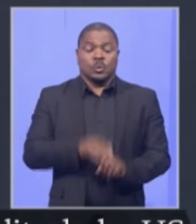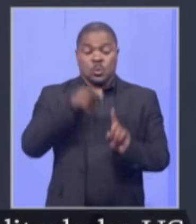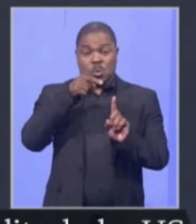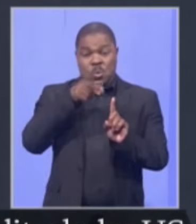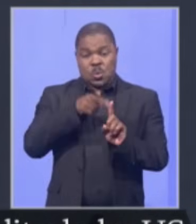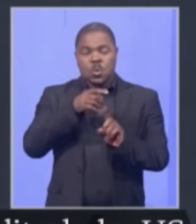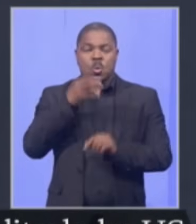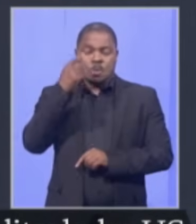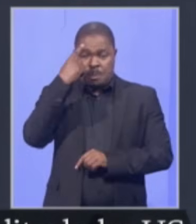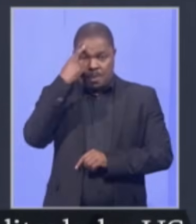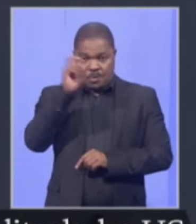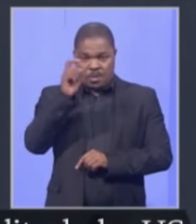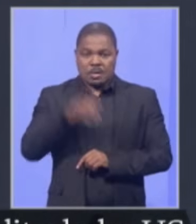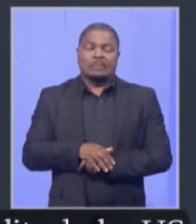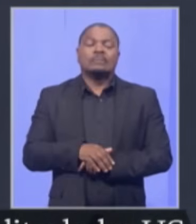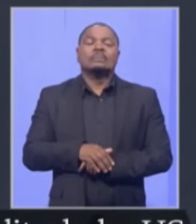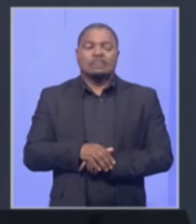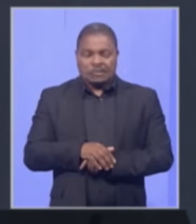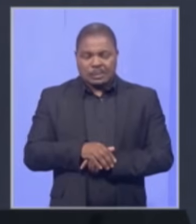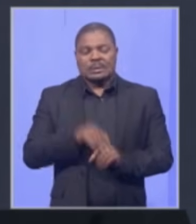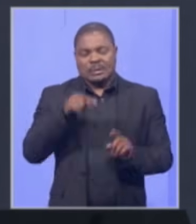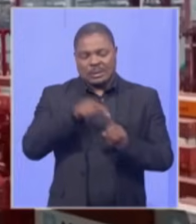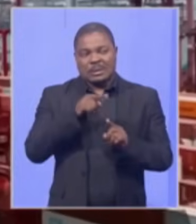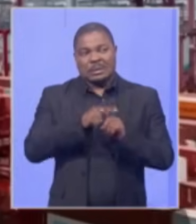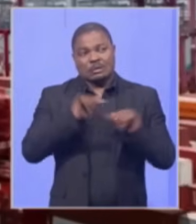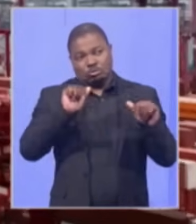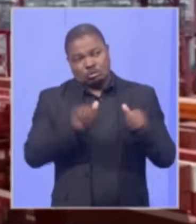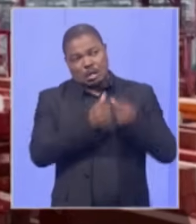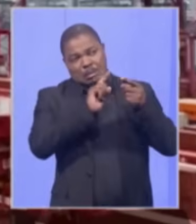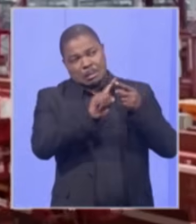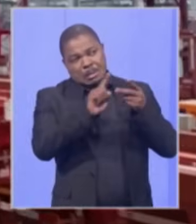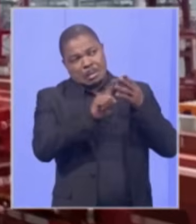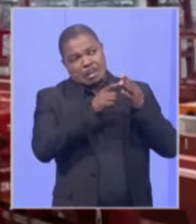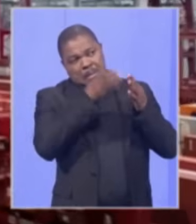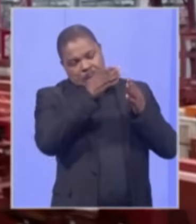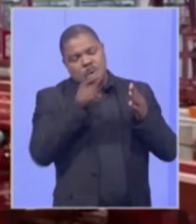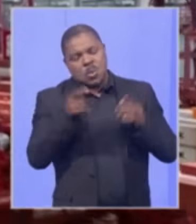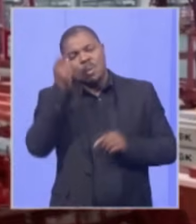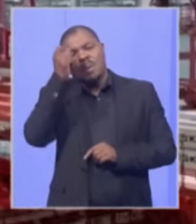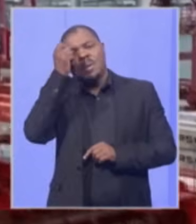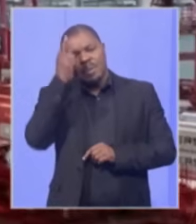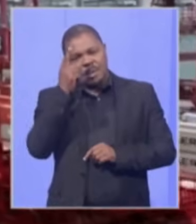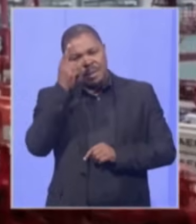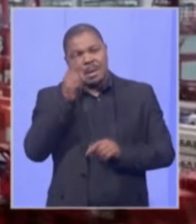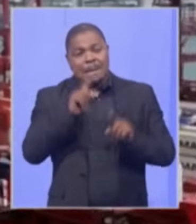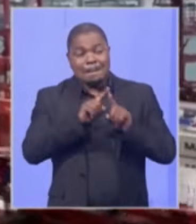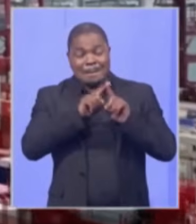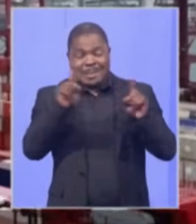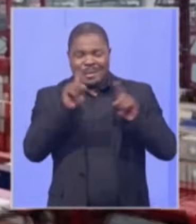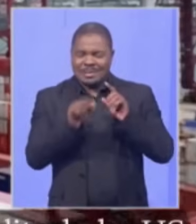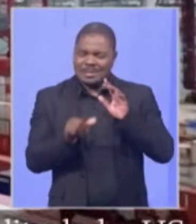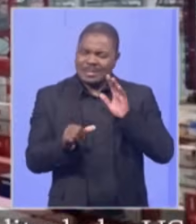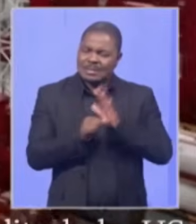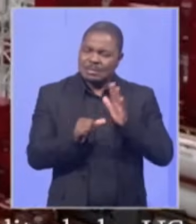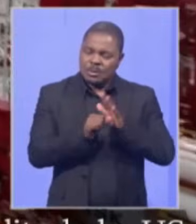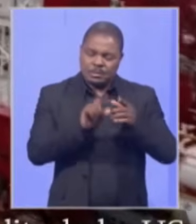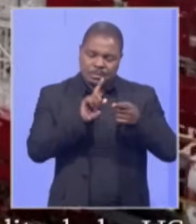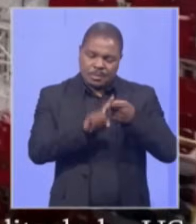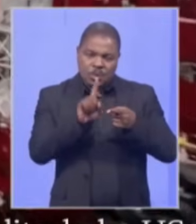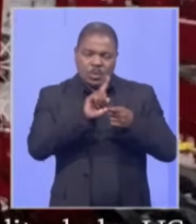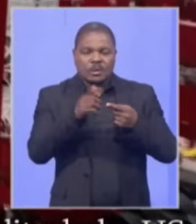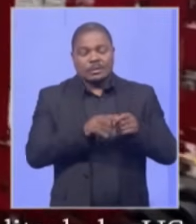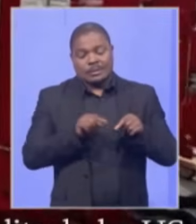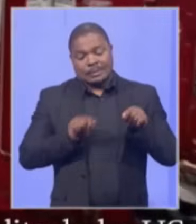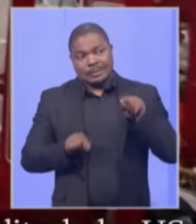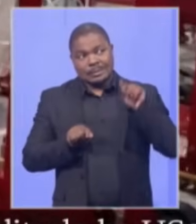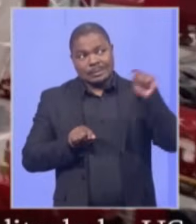Jonas o dumela gore o lemoga ka botlalo mathata ao a lego pele eupša o bona dilo tše bohlokwa tša go swana le dikgahlego